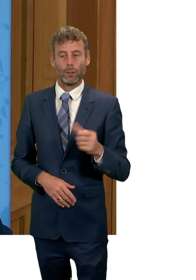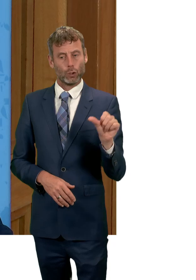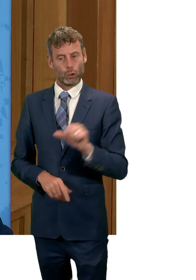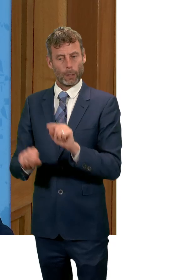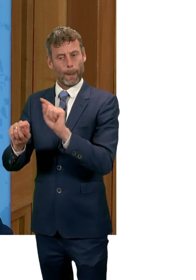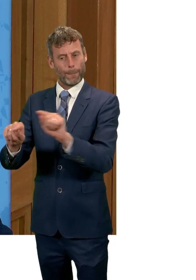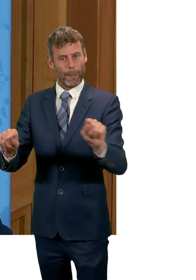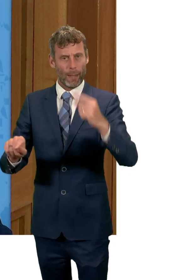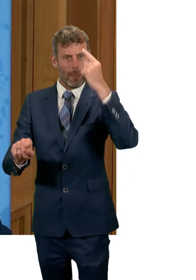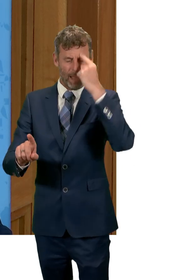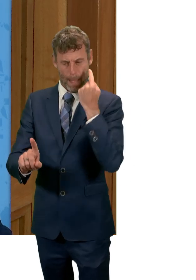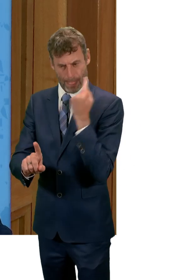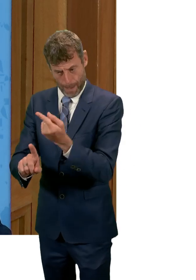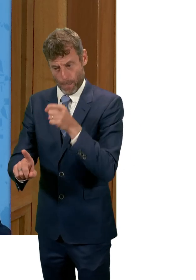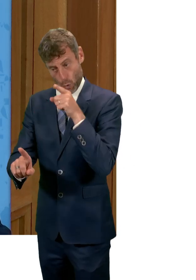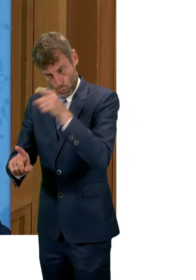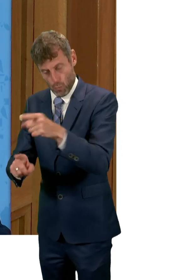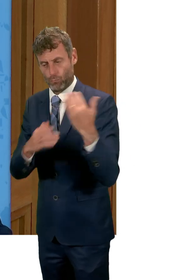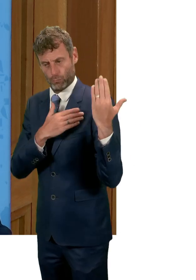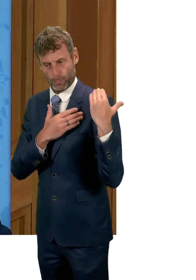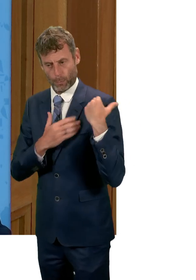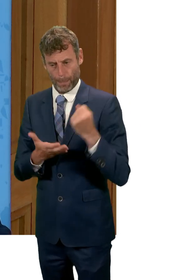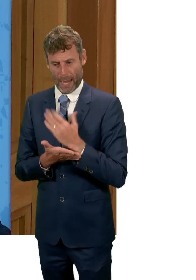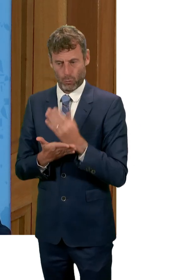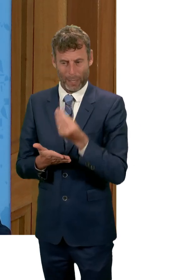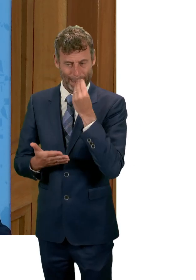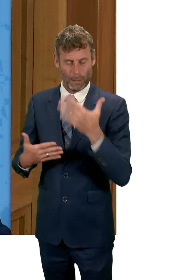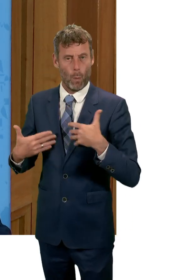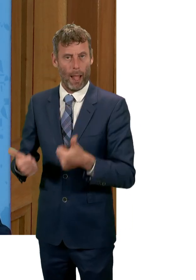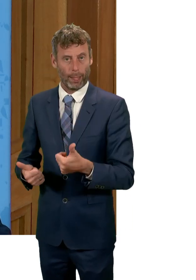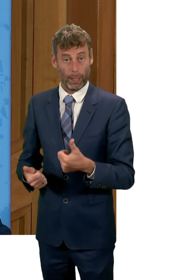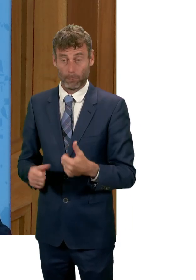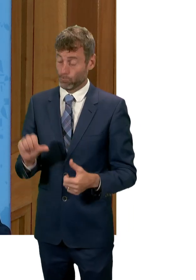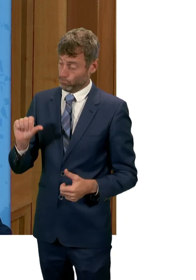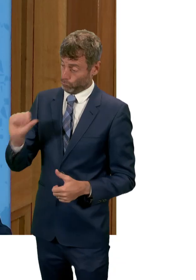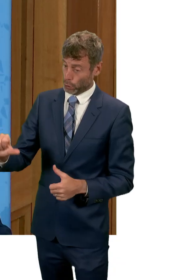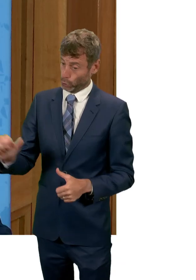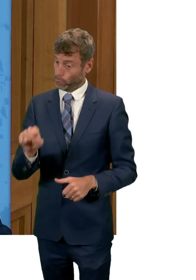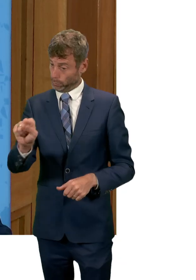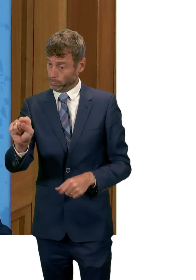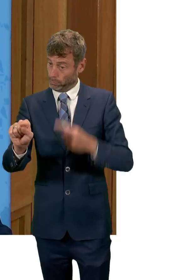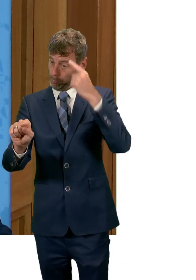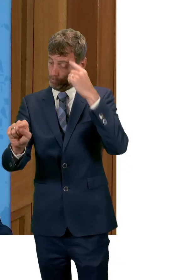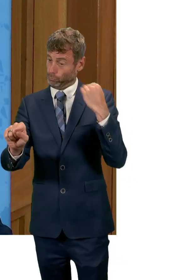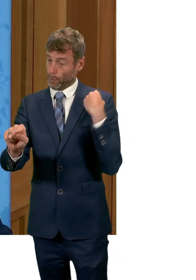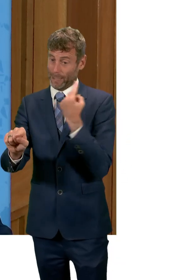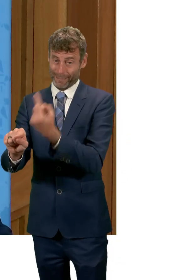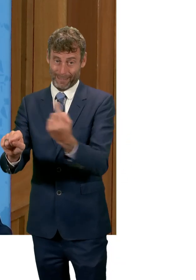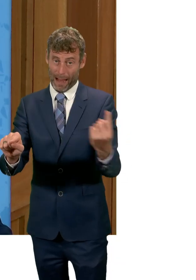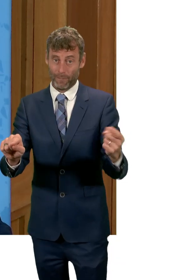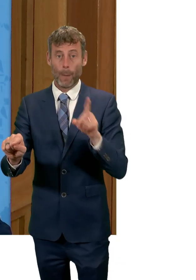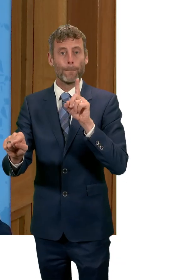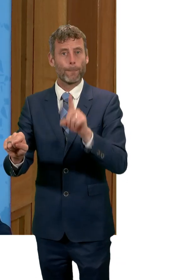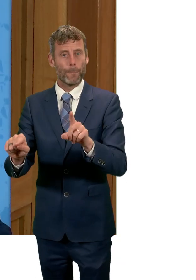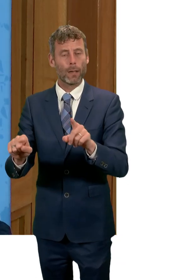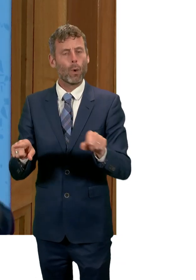responsibility, but I also feel that actually we should take a lot of that responsibility away from